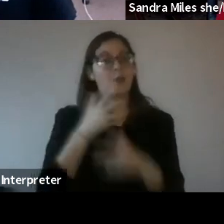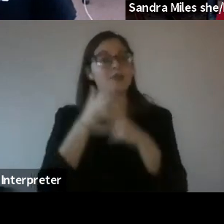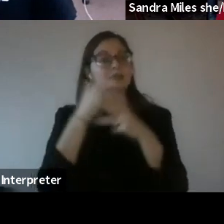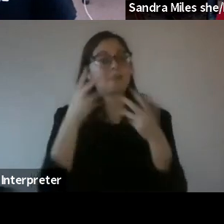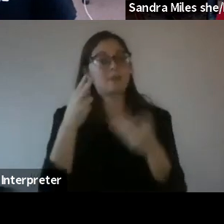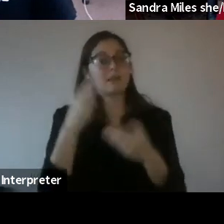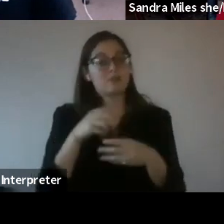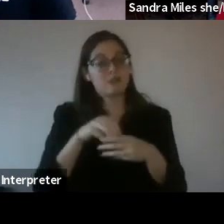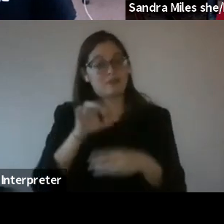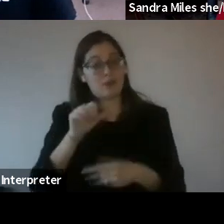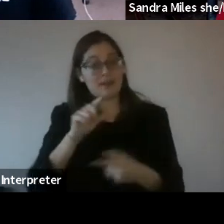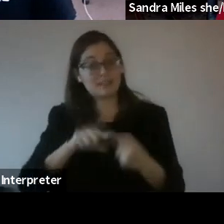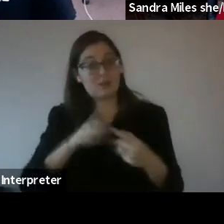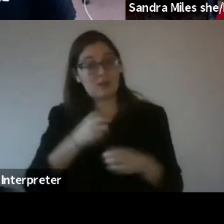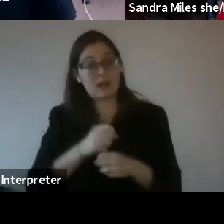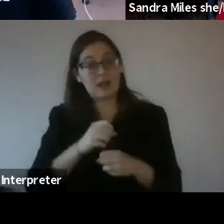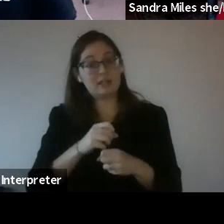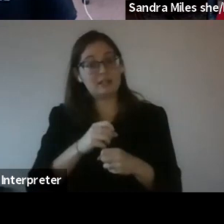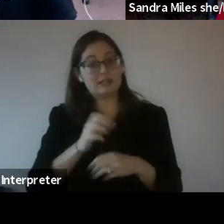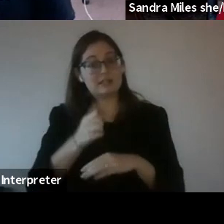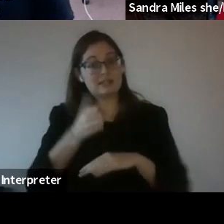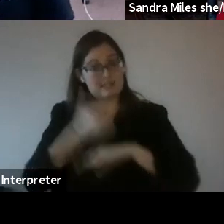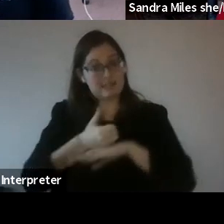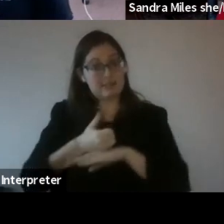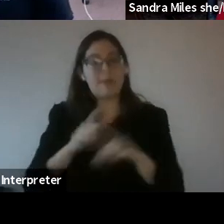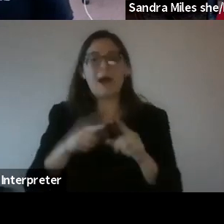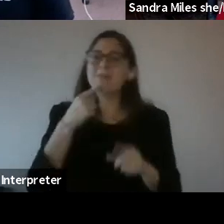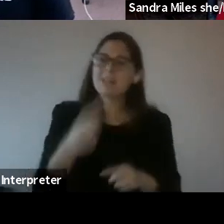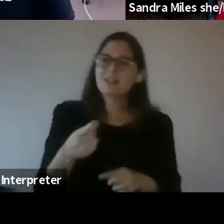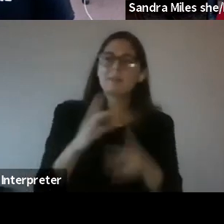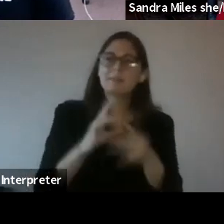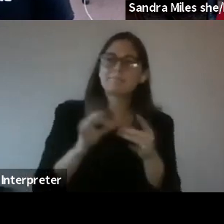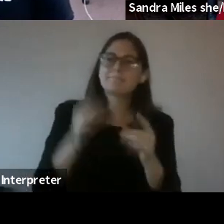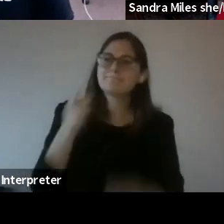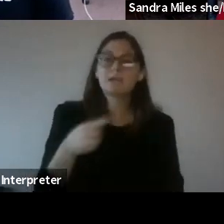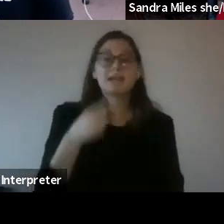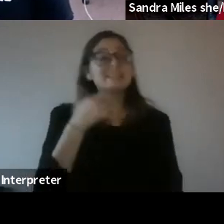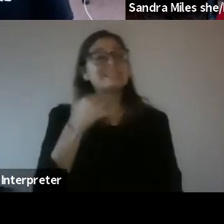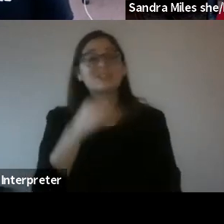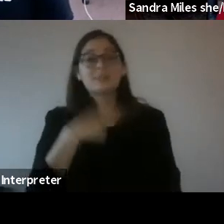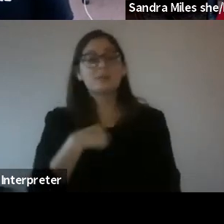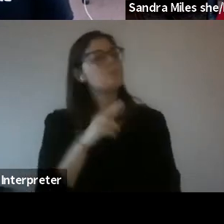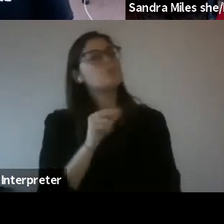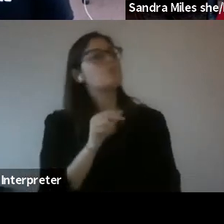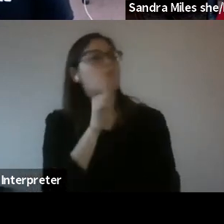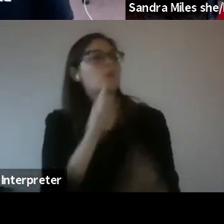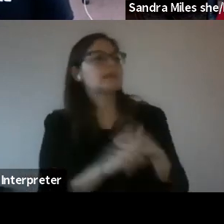in Florida until we got the exhibit. But I'm telling him this, and he's still telling me, no, it doesn't exist. So how